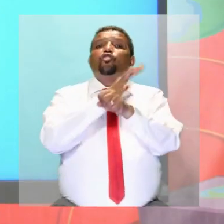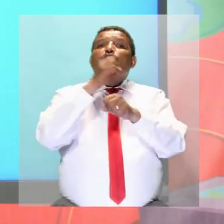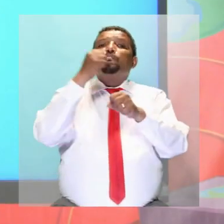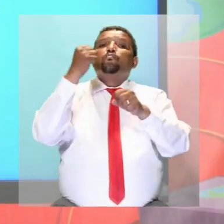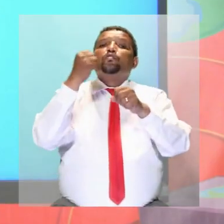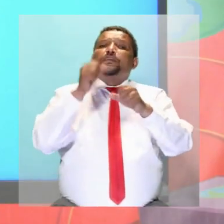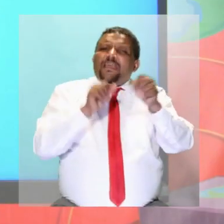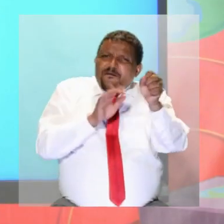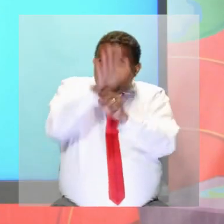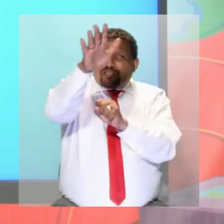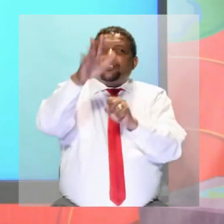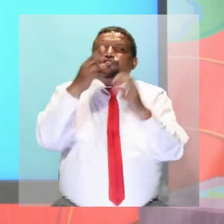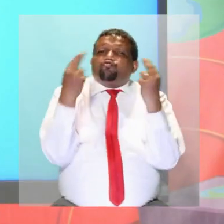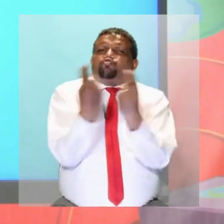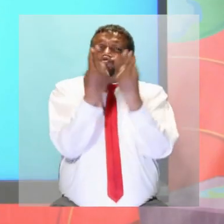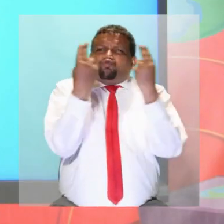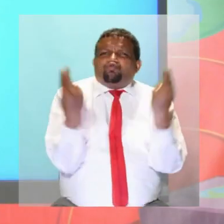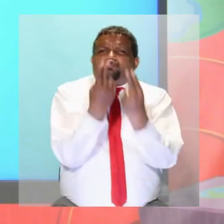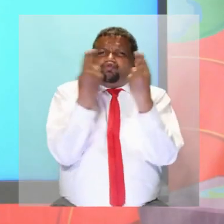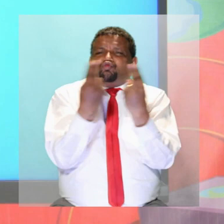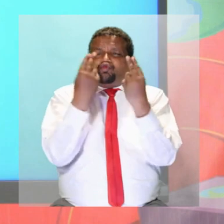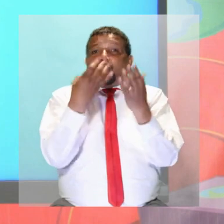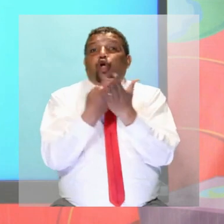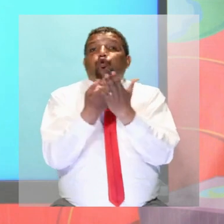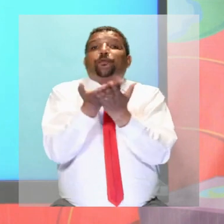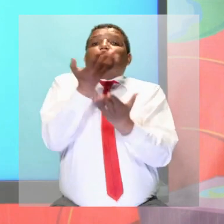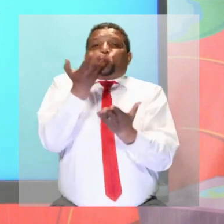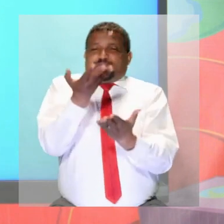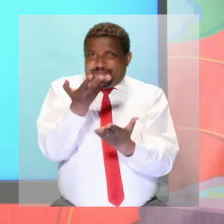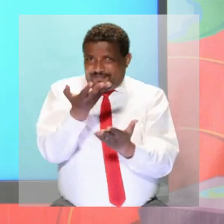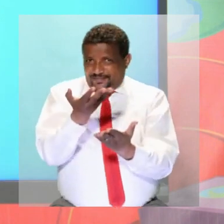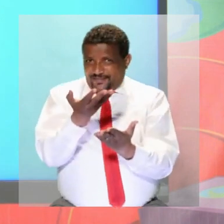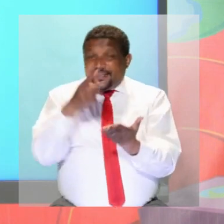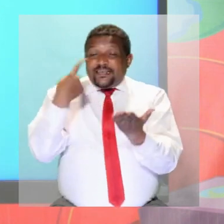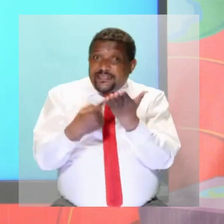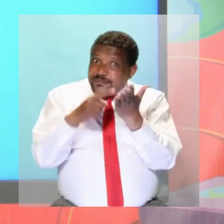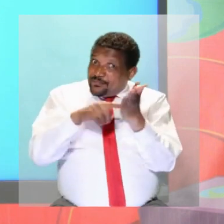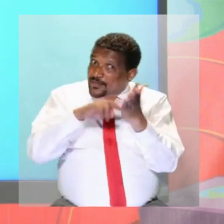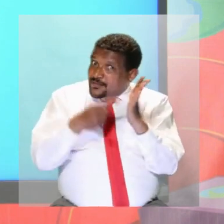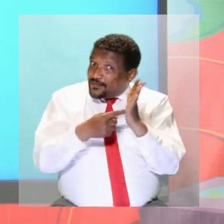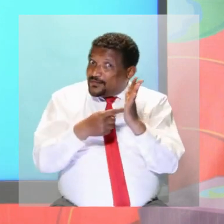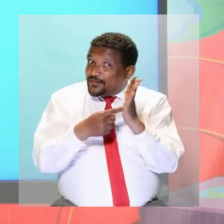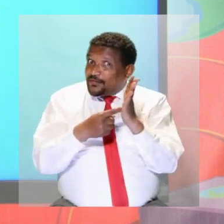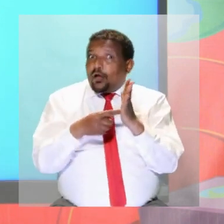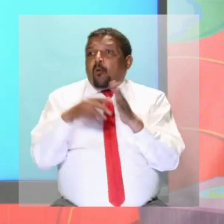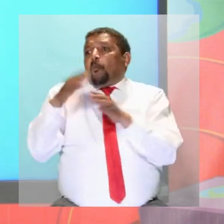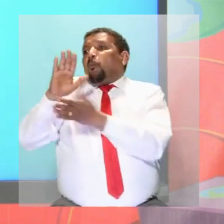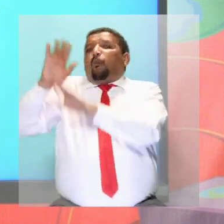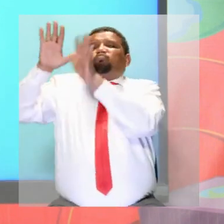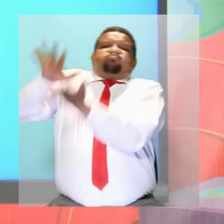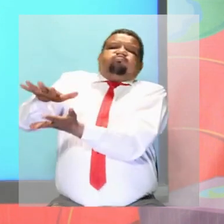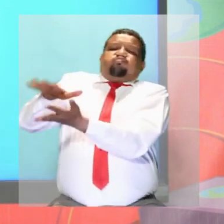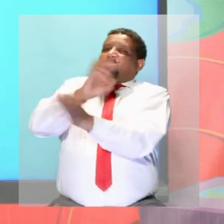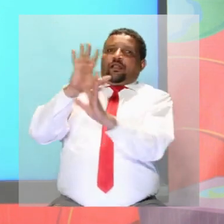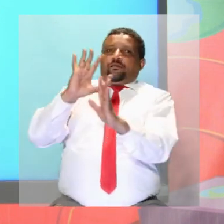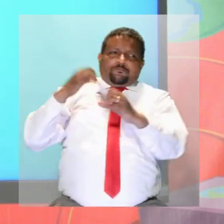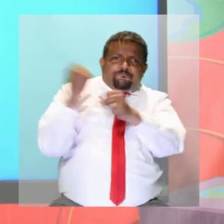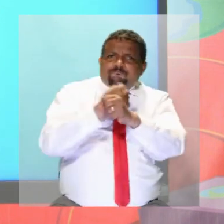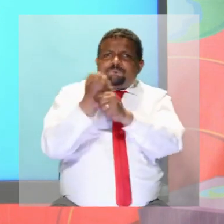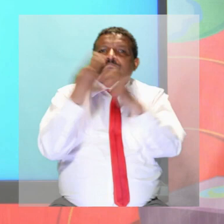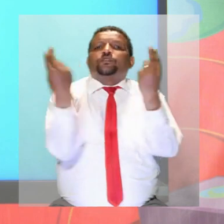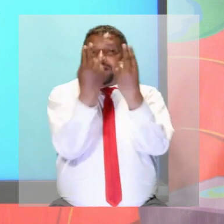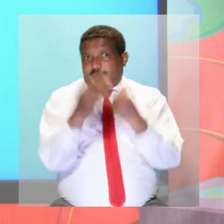is efficient utilization of economic resources. That means there is no idle resource. The